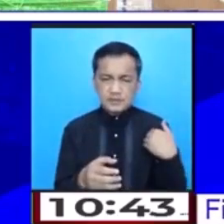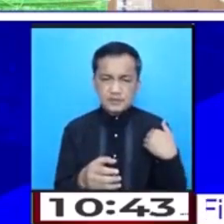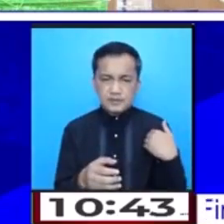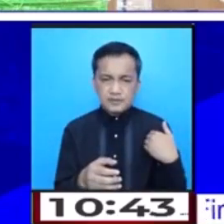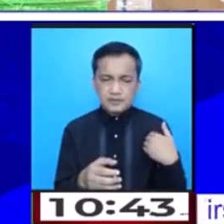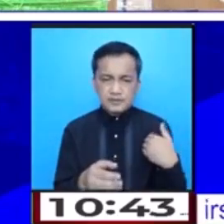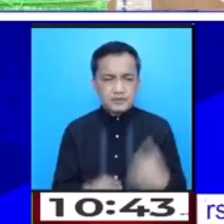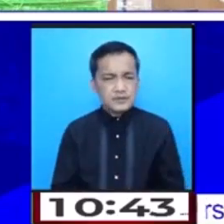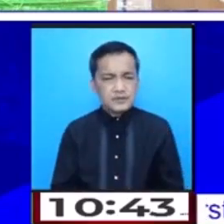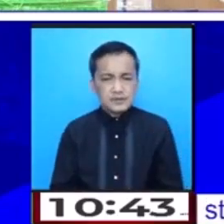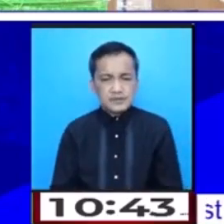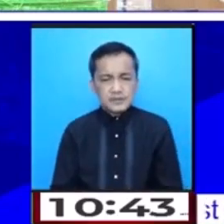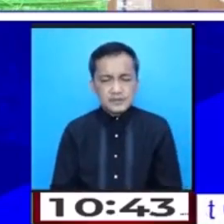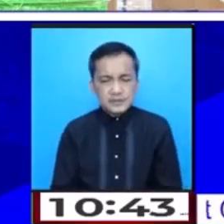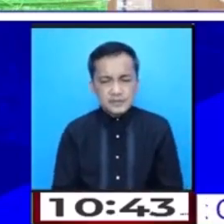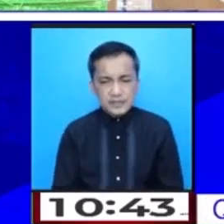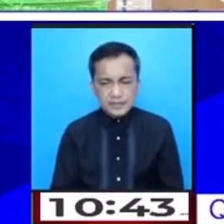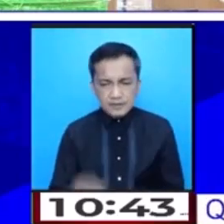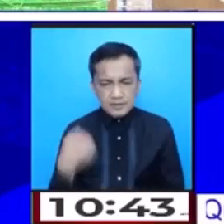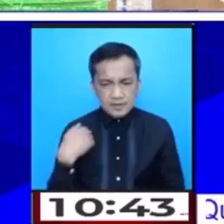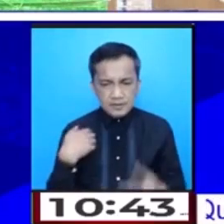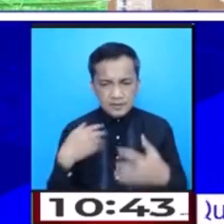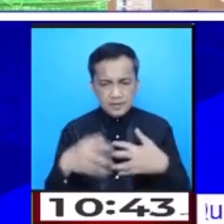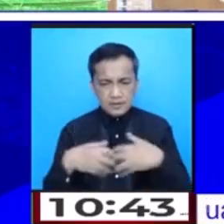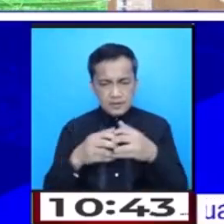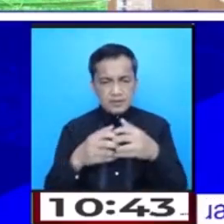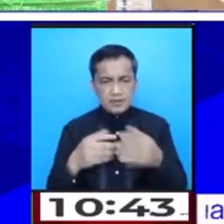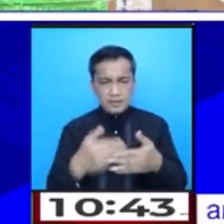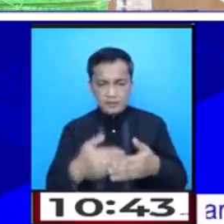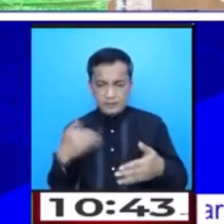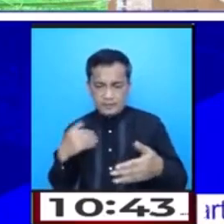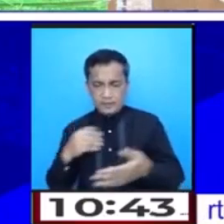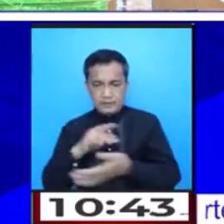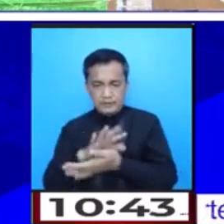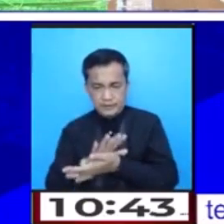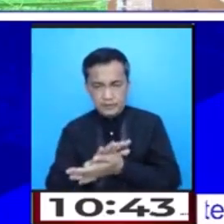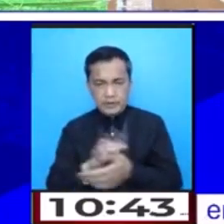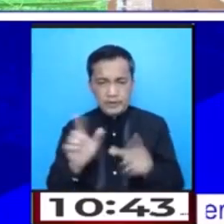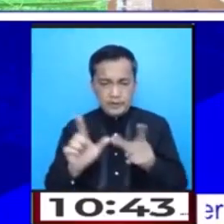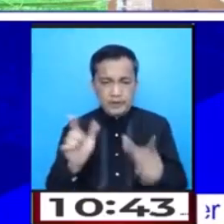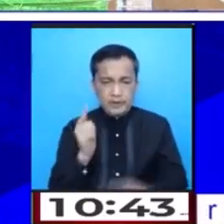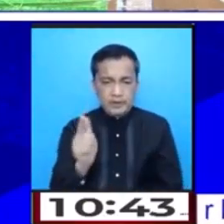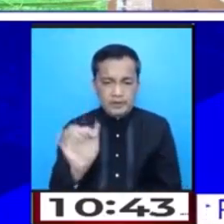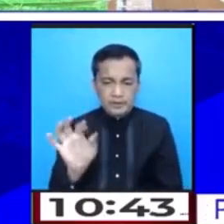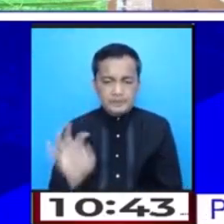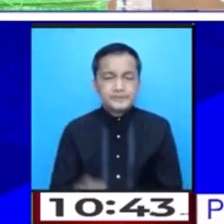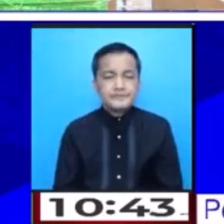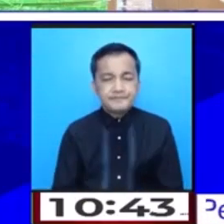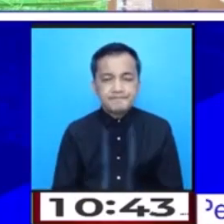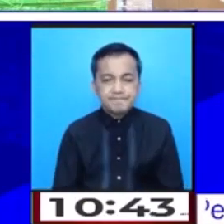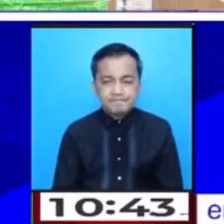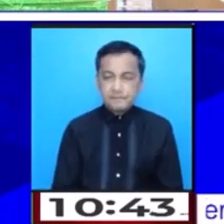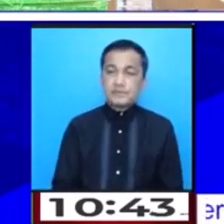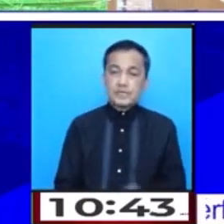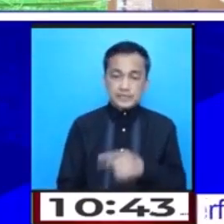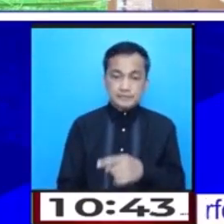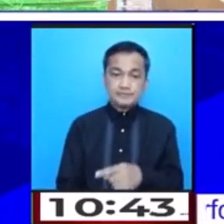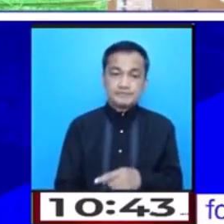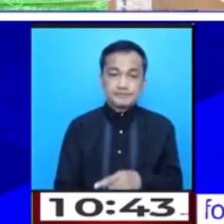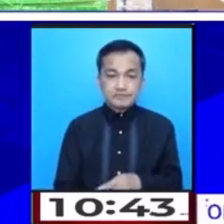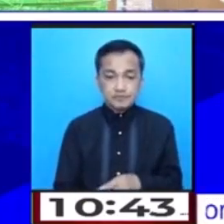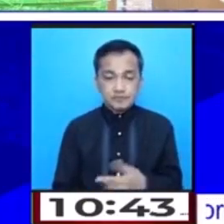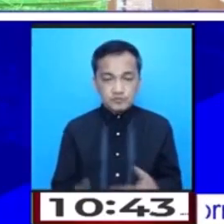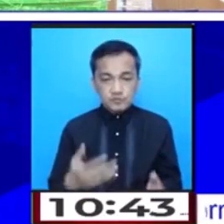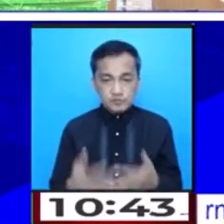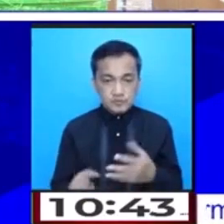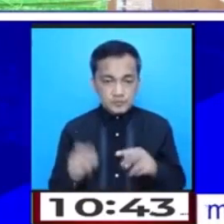yet recovered the pre-pandemic levels of 2019. So in that sense, even though you have seen some growth